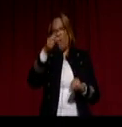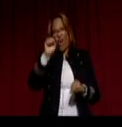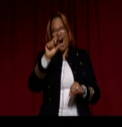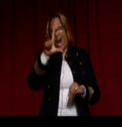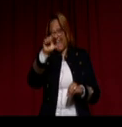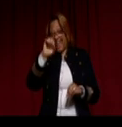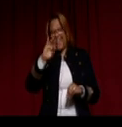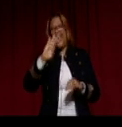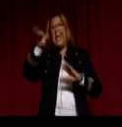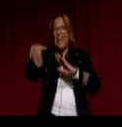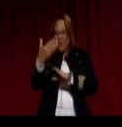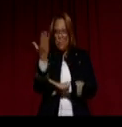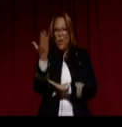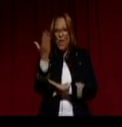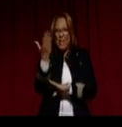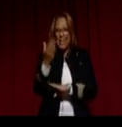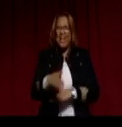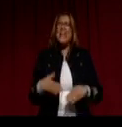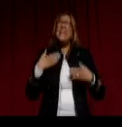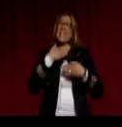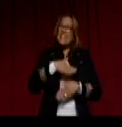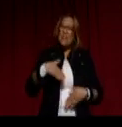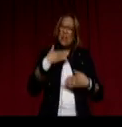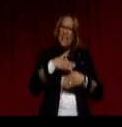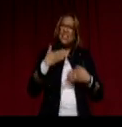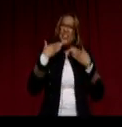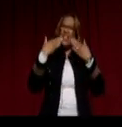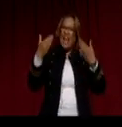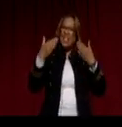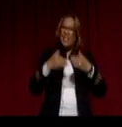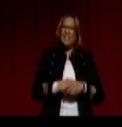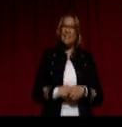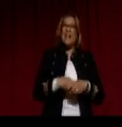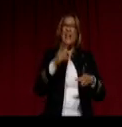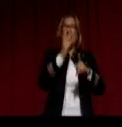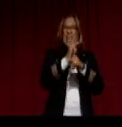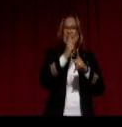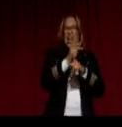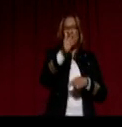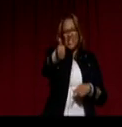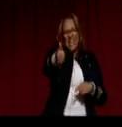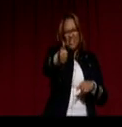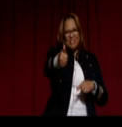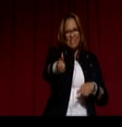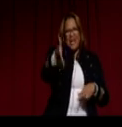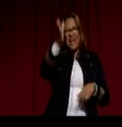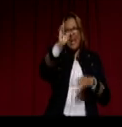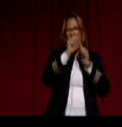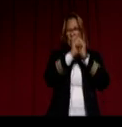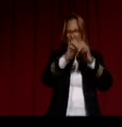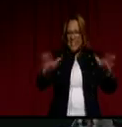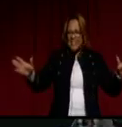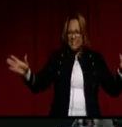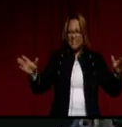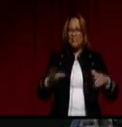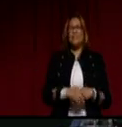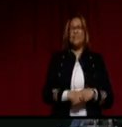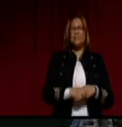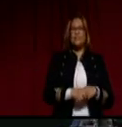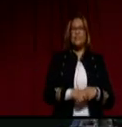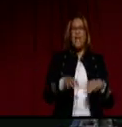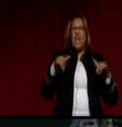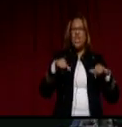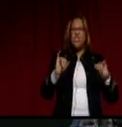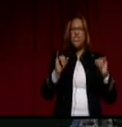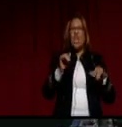us. It was a pleasure. Better times. Everybody take care. All right now. God bless you. Thank you. You still